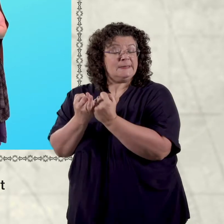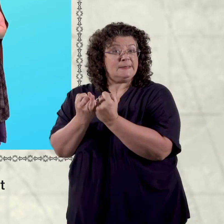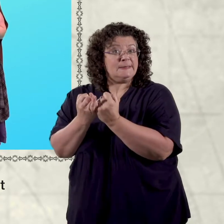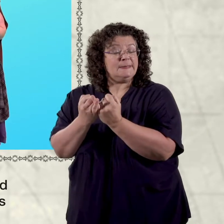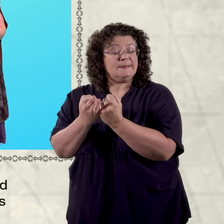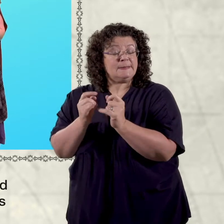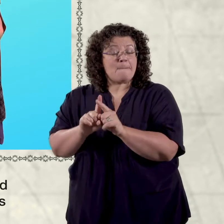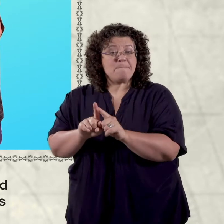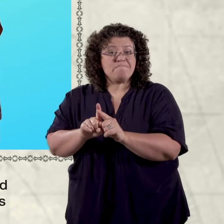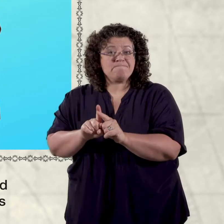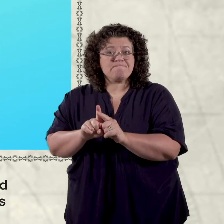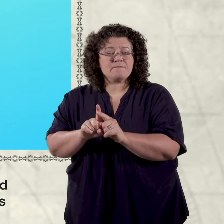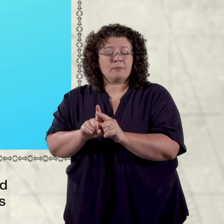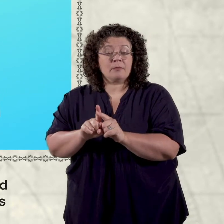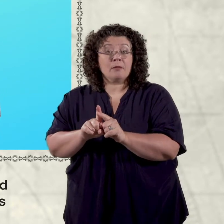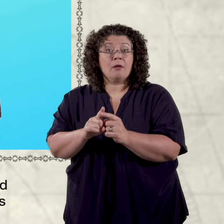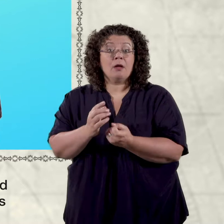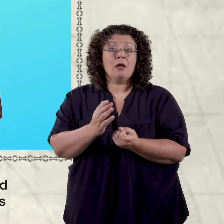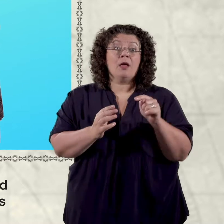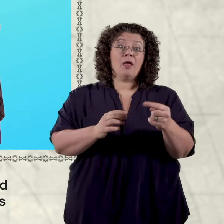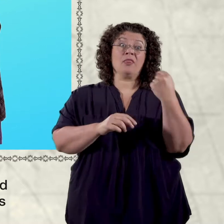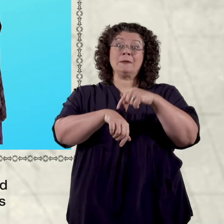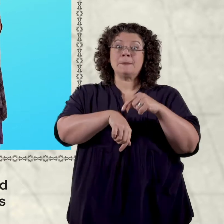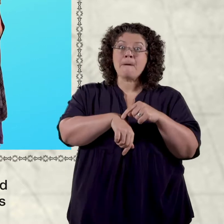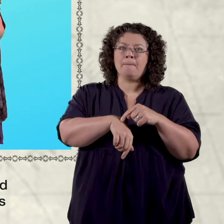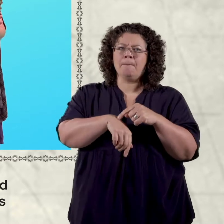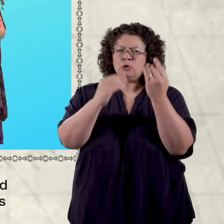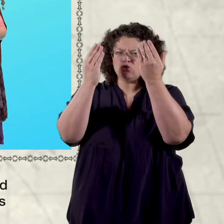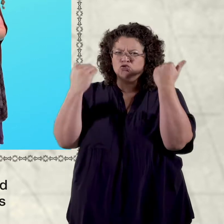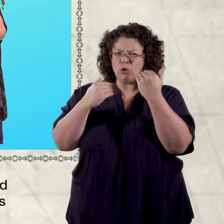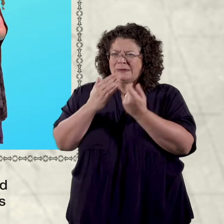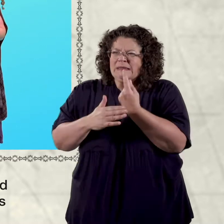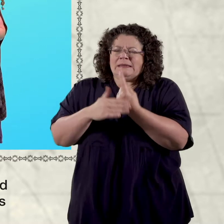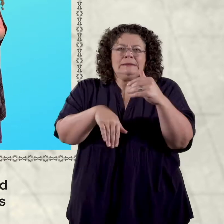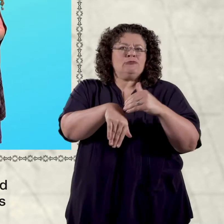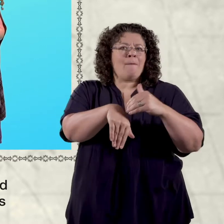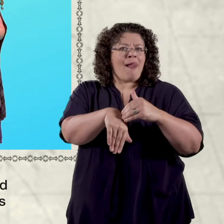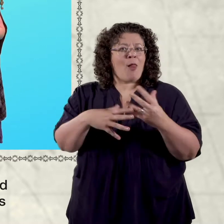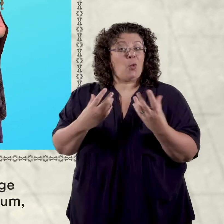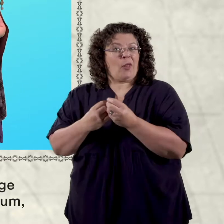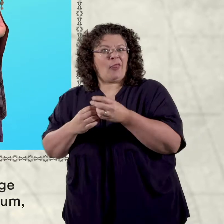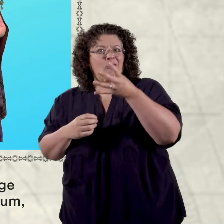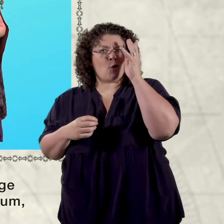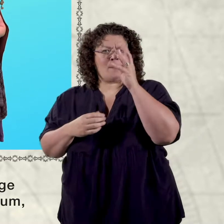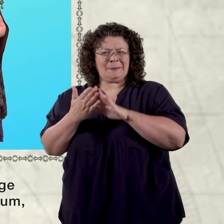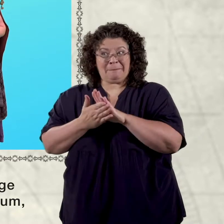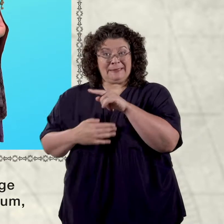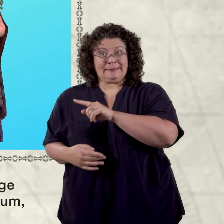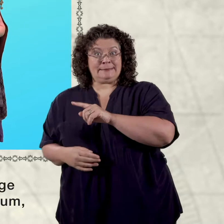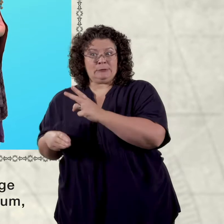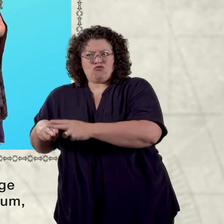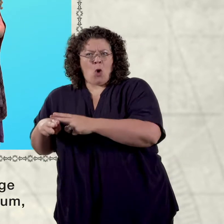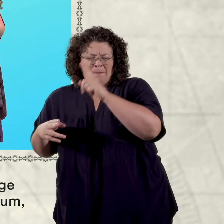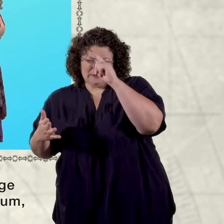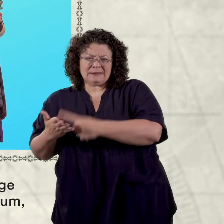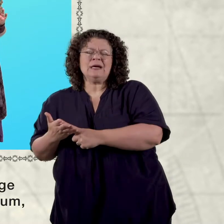And this time the Druids caused so much trouble for the Romans that the Rome decided